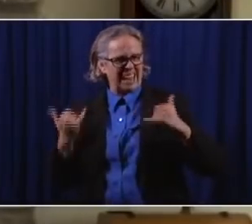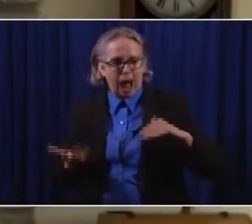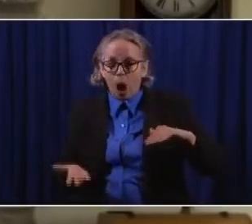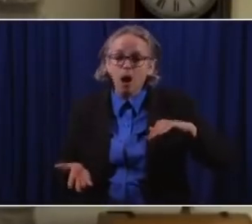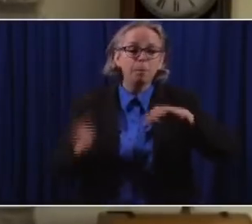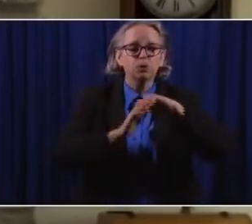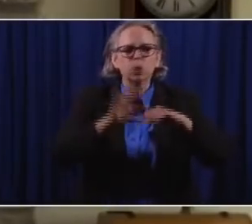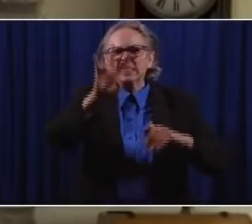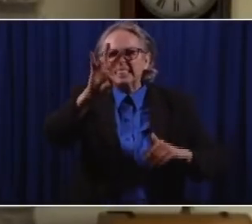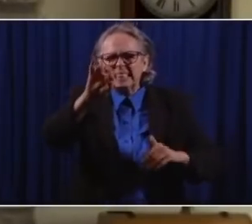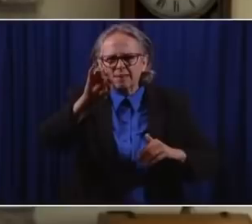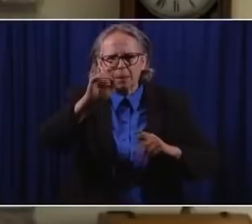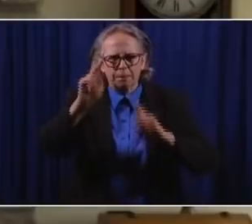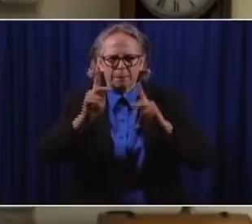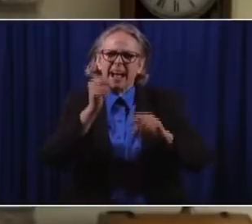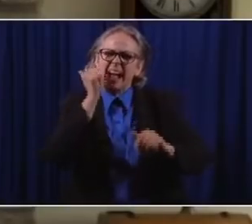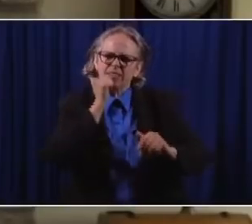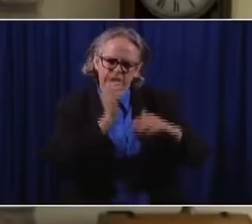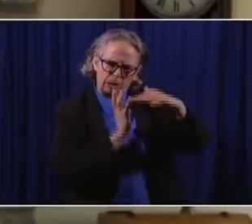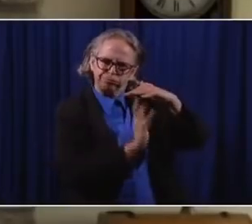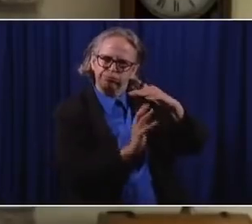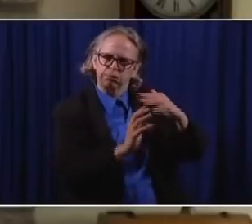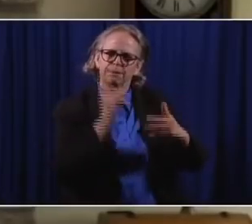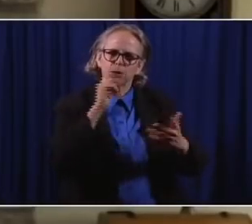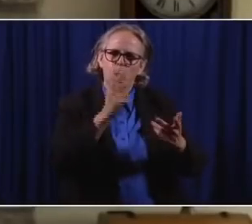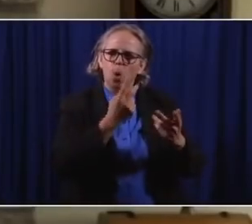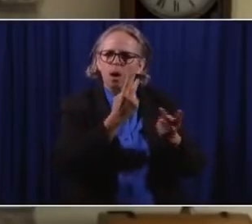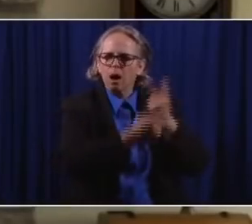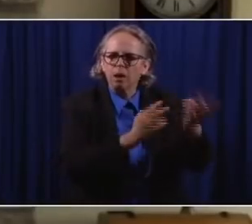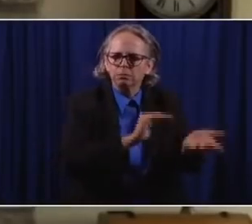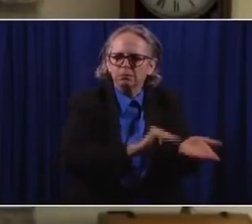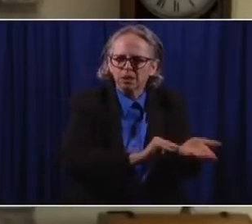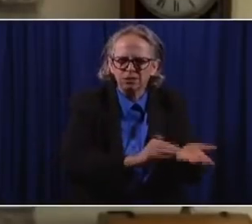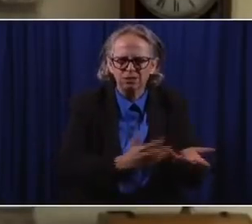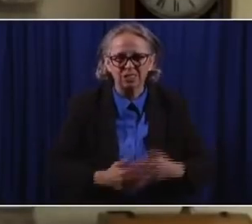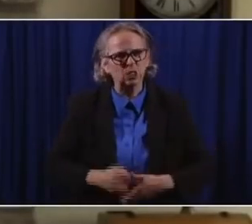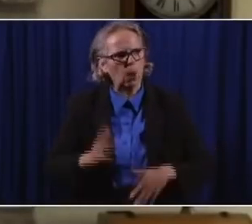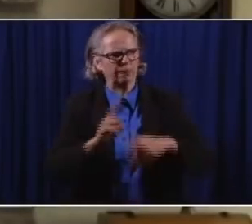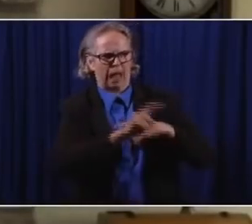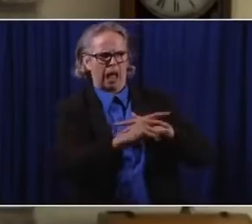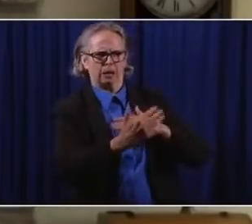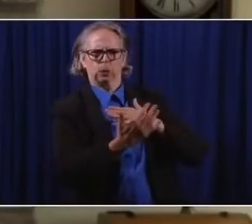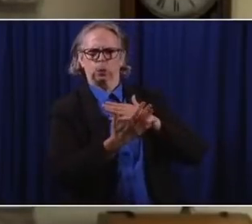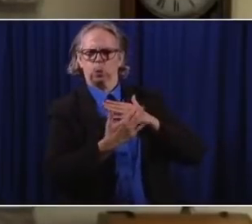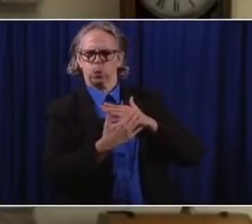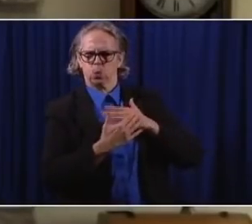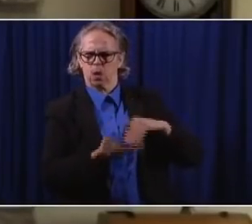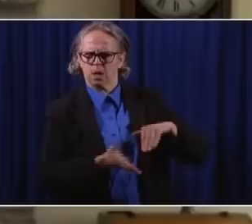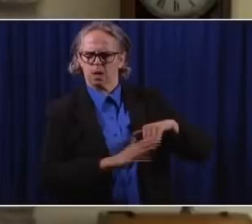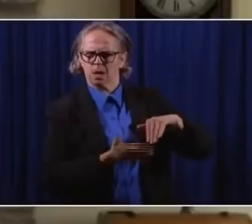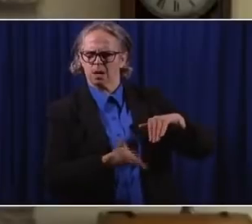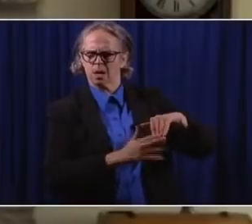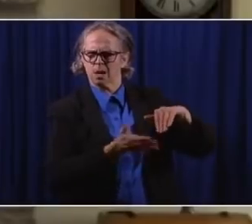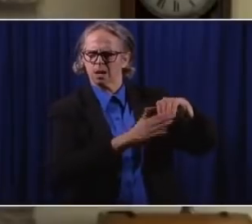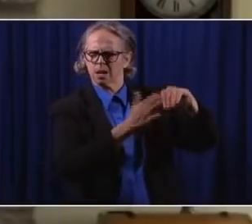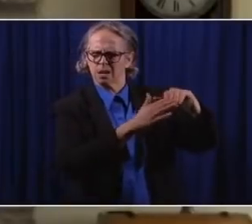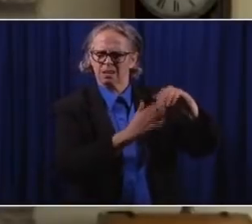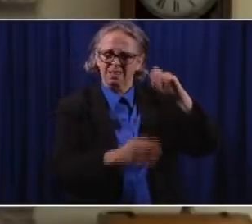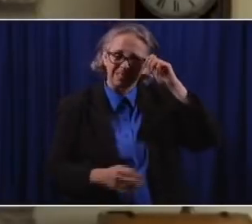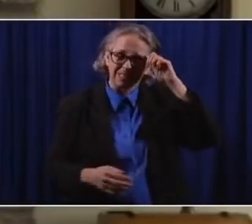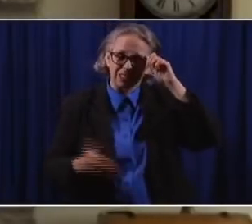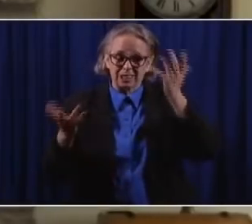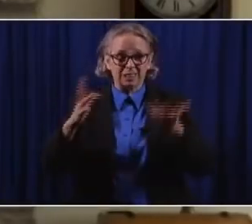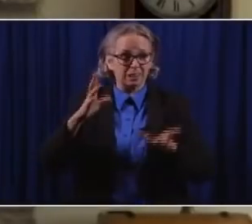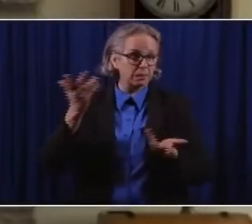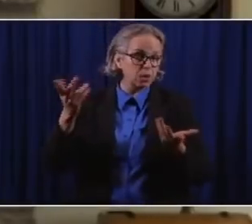per day. We have, of course, Miami students have returned to on campus going to